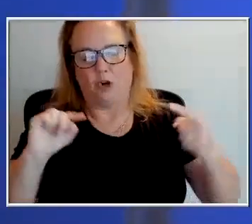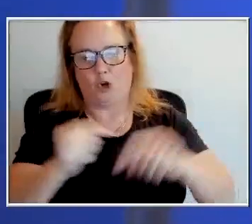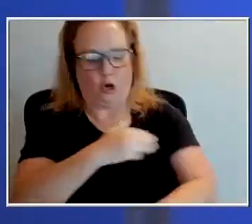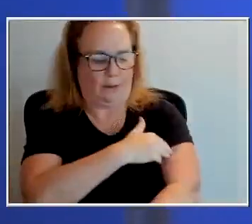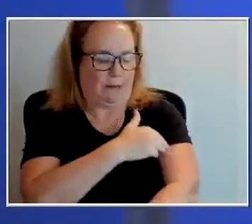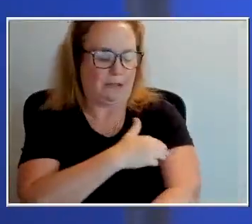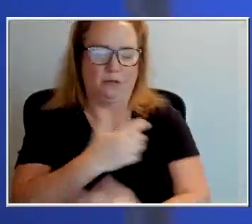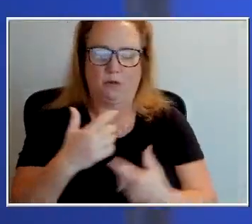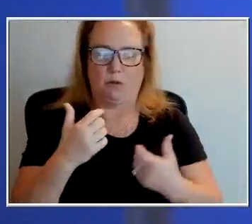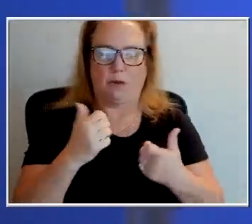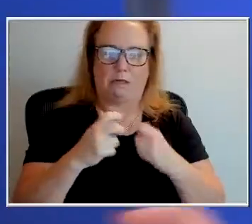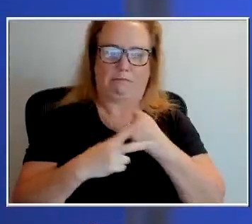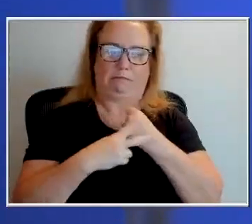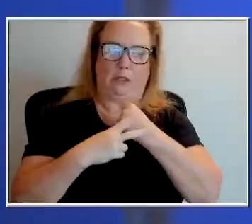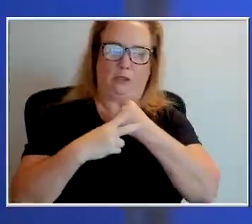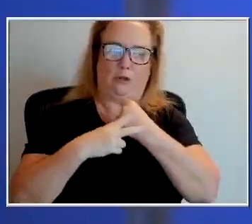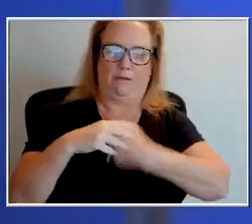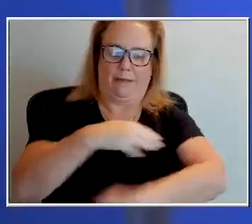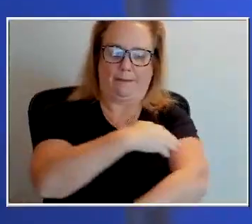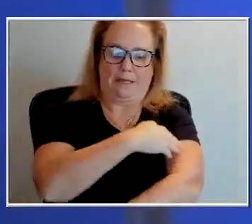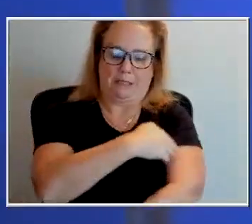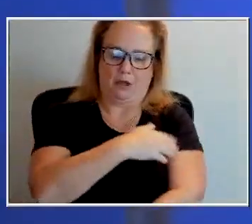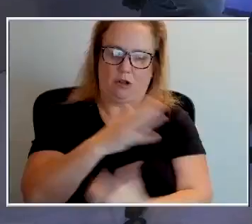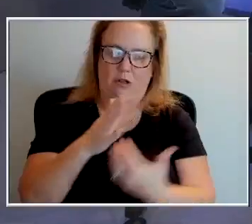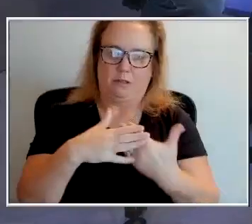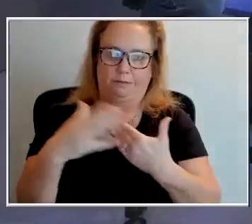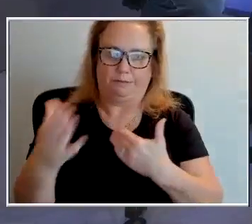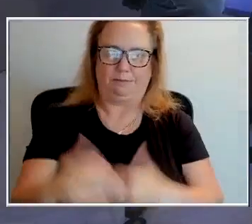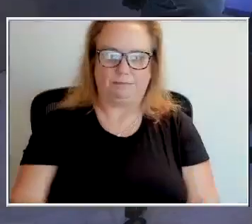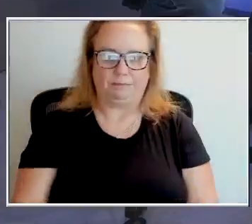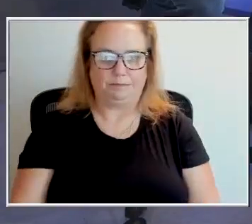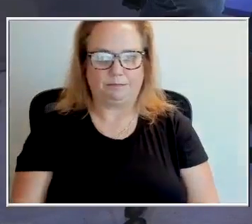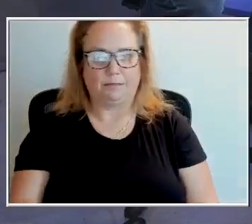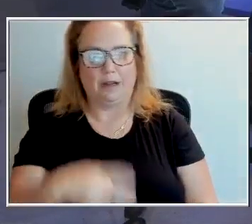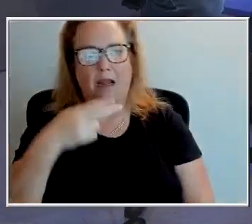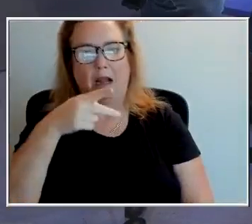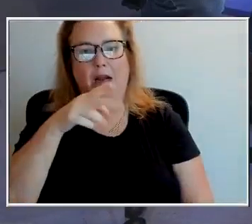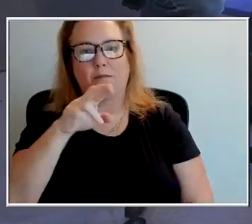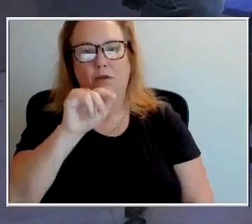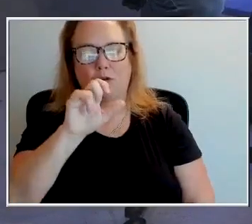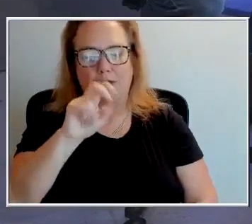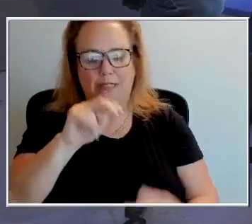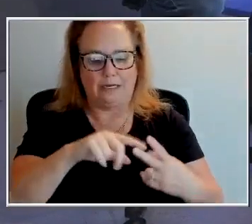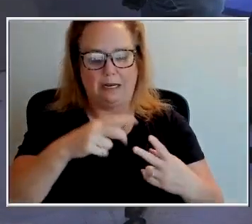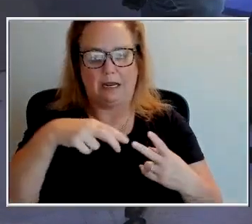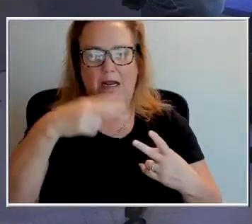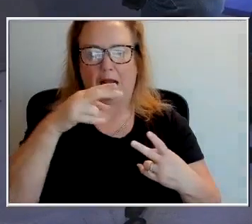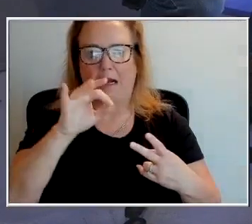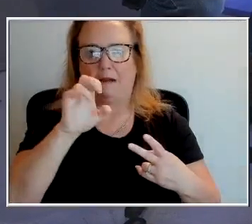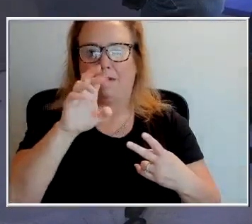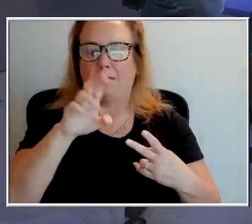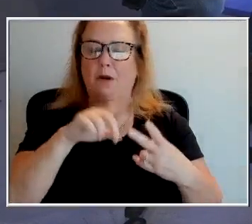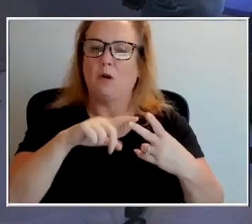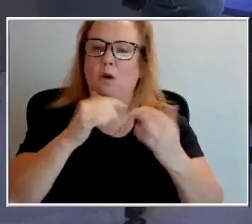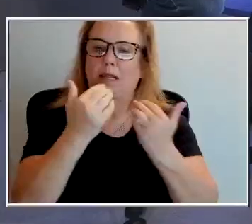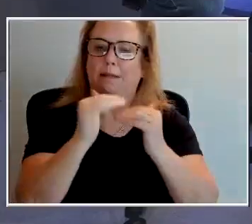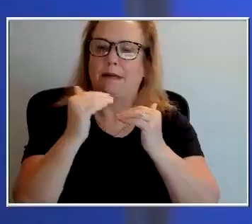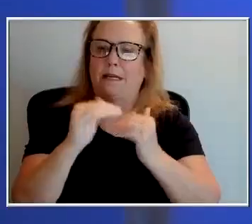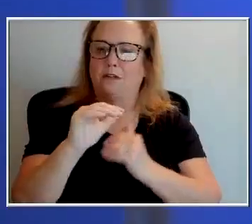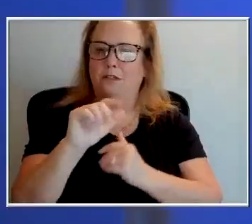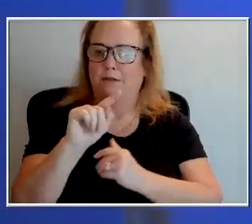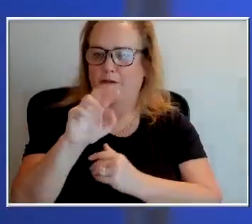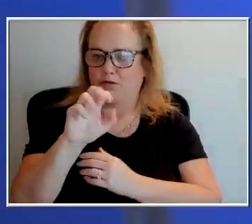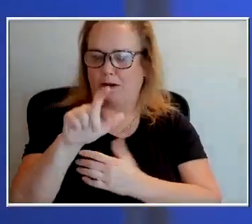to preserve muscle all along the way. Okay, so high protein, high fiber. What are the limitations of the trial? Well, there's a